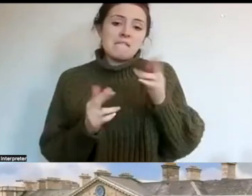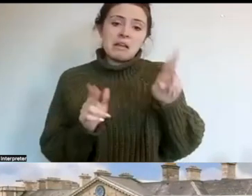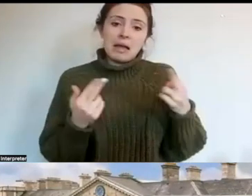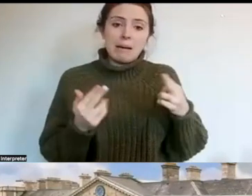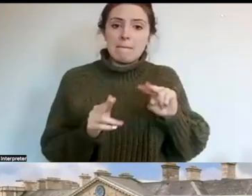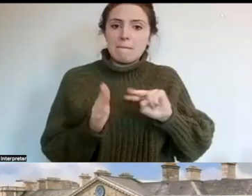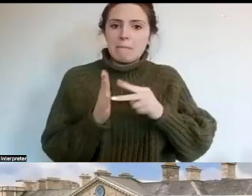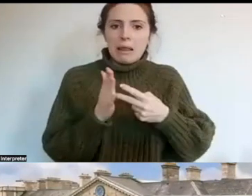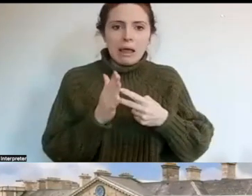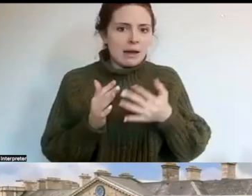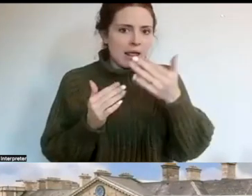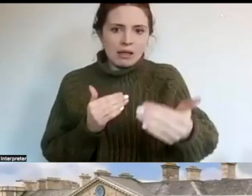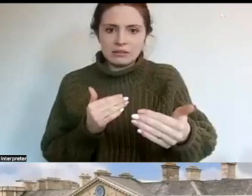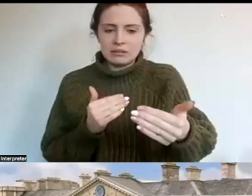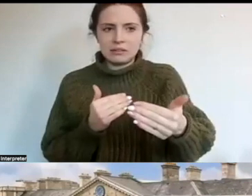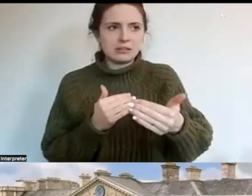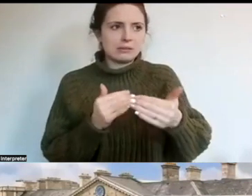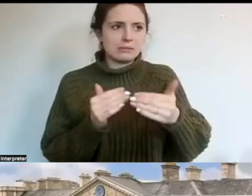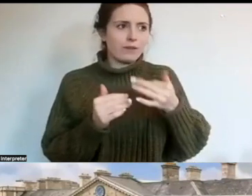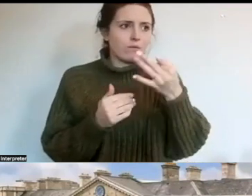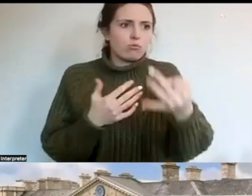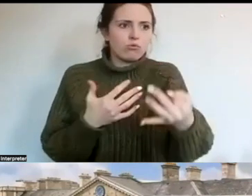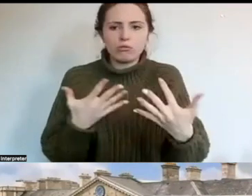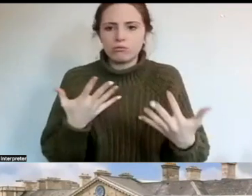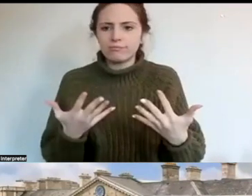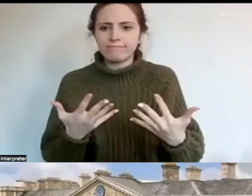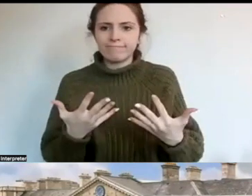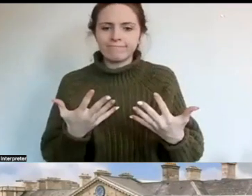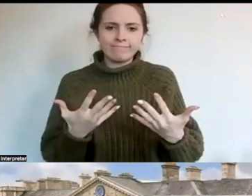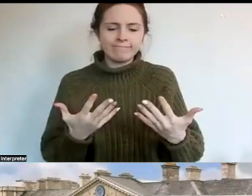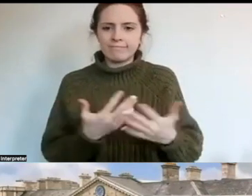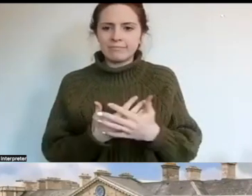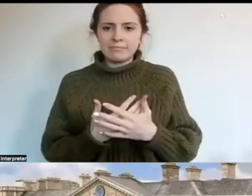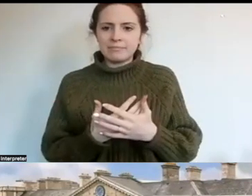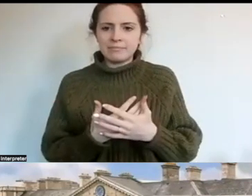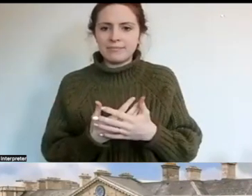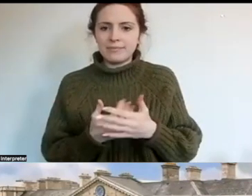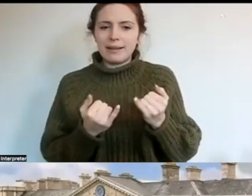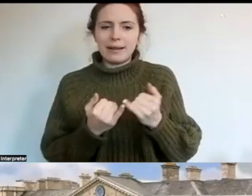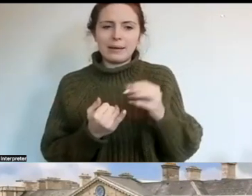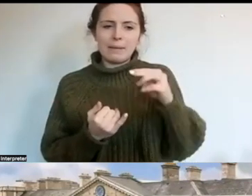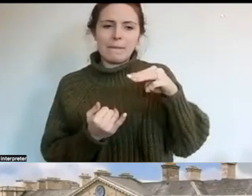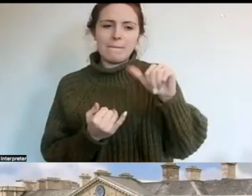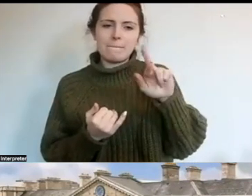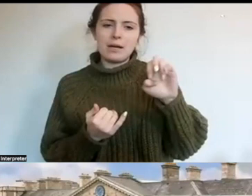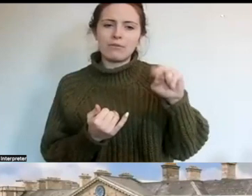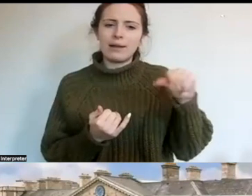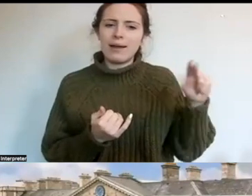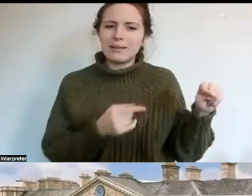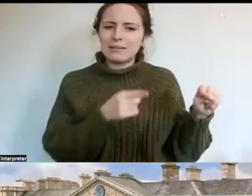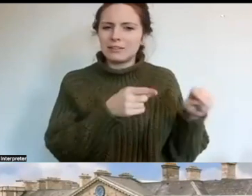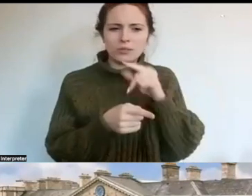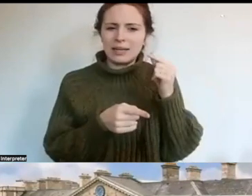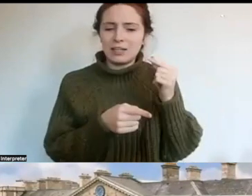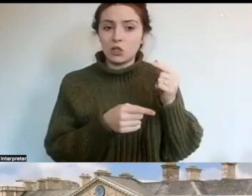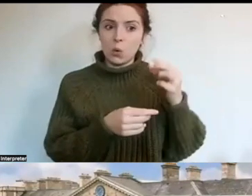to proactively plan for the future, and to have some, you know, like Marianne was saying, like her plan and her hope is that